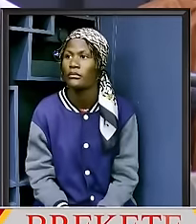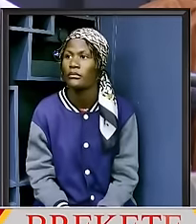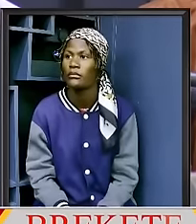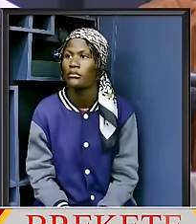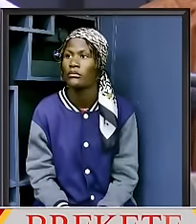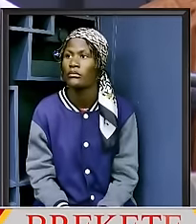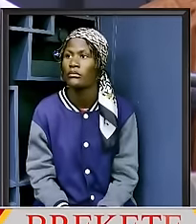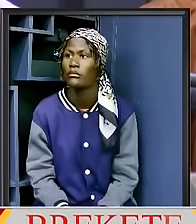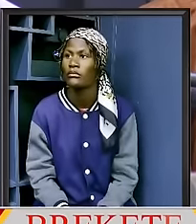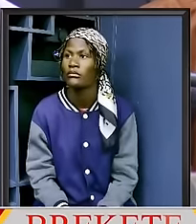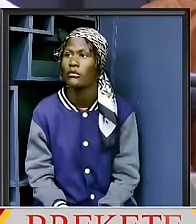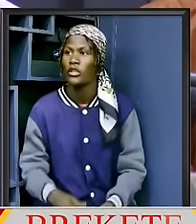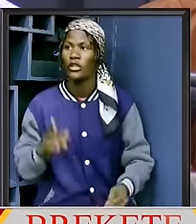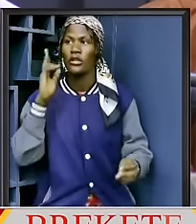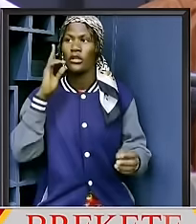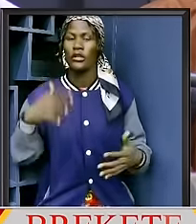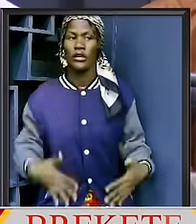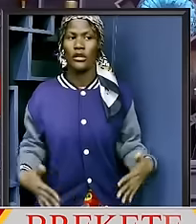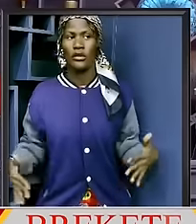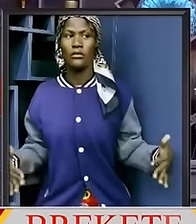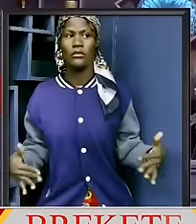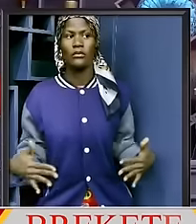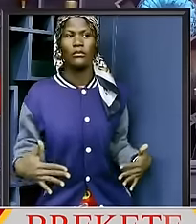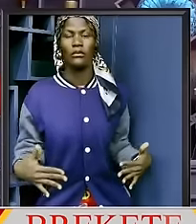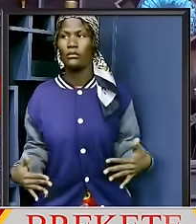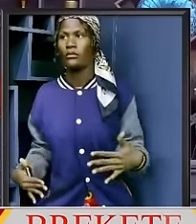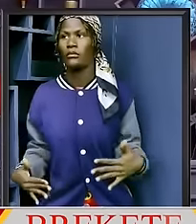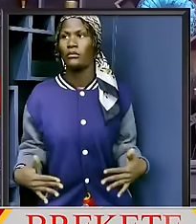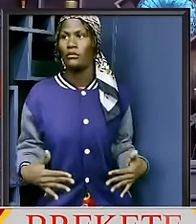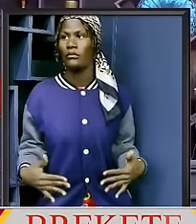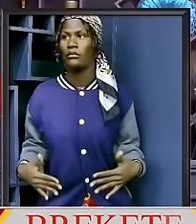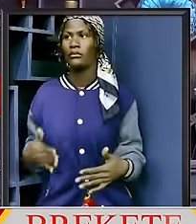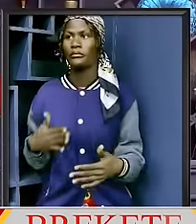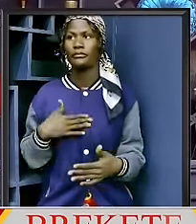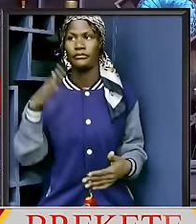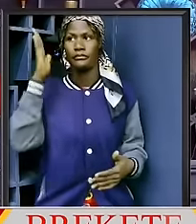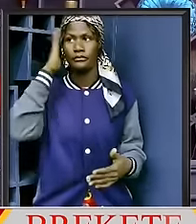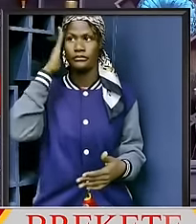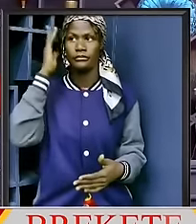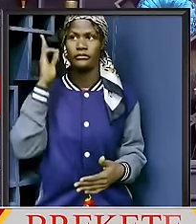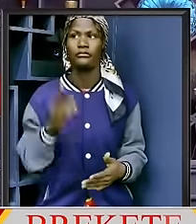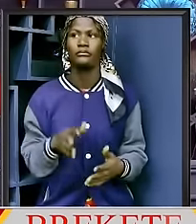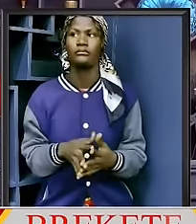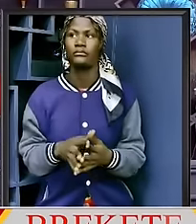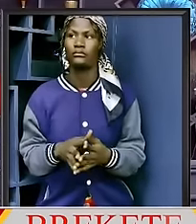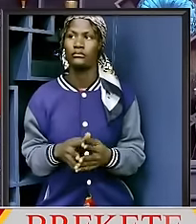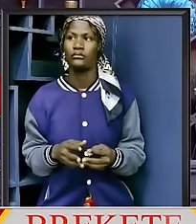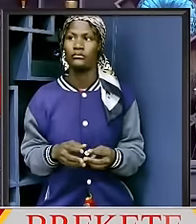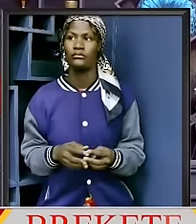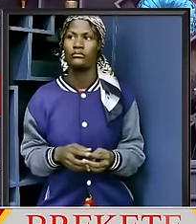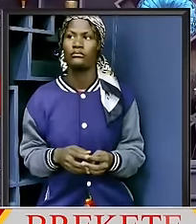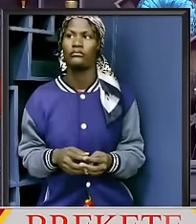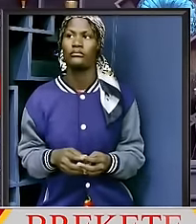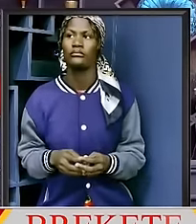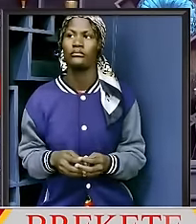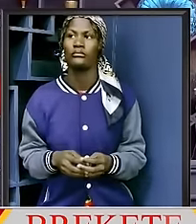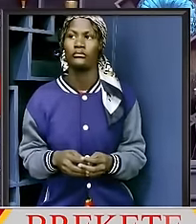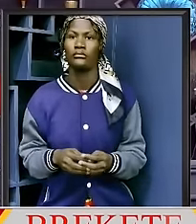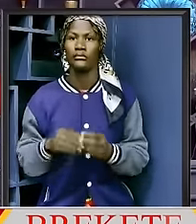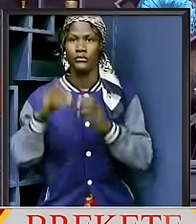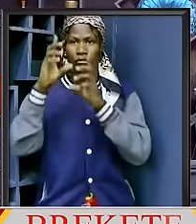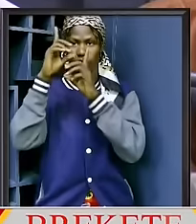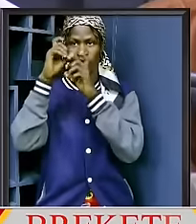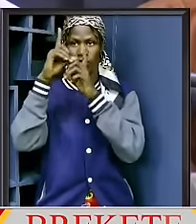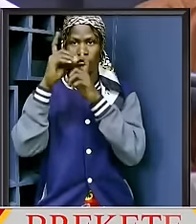be sure. He has body, he's fat. He's my director. I know him. You know him? He showed me the picture here. He